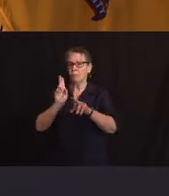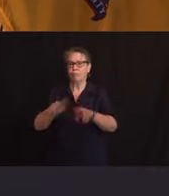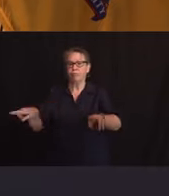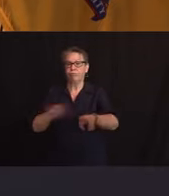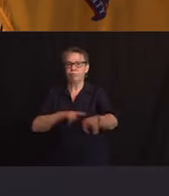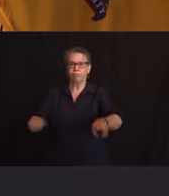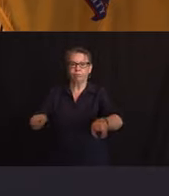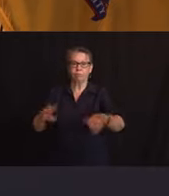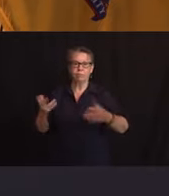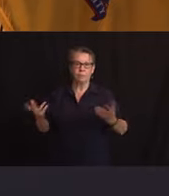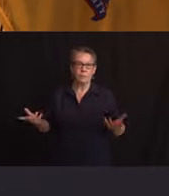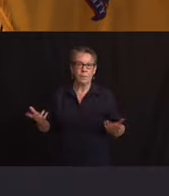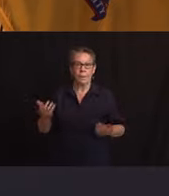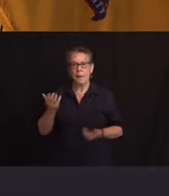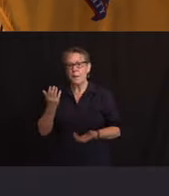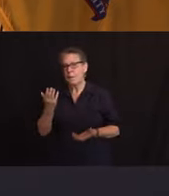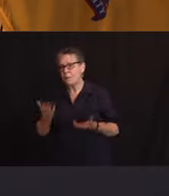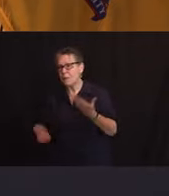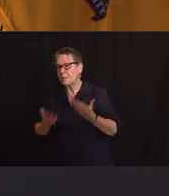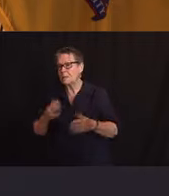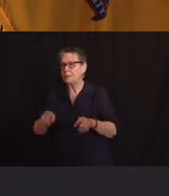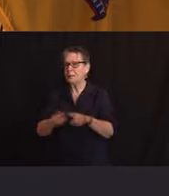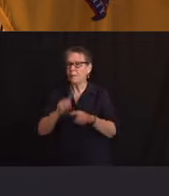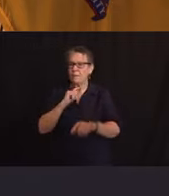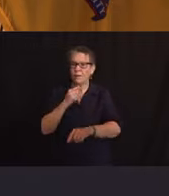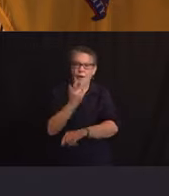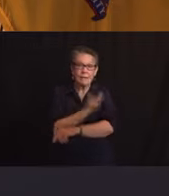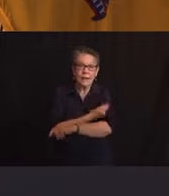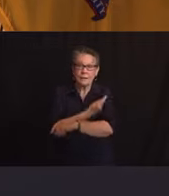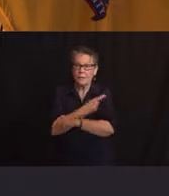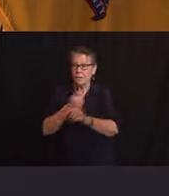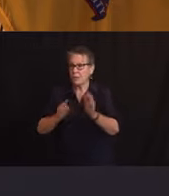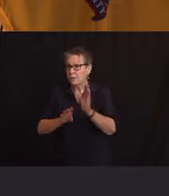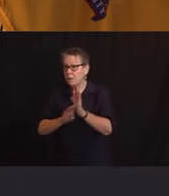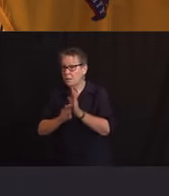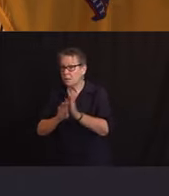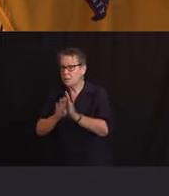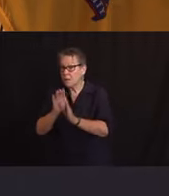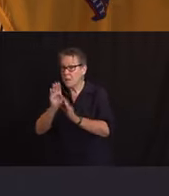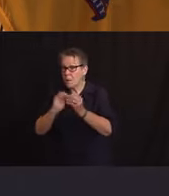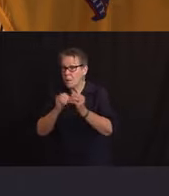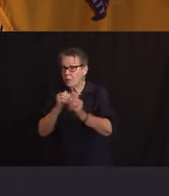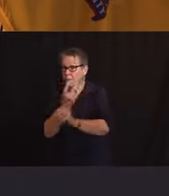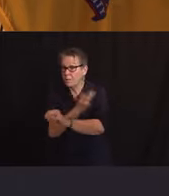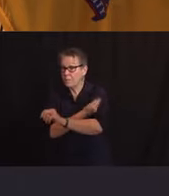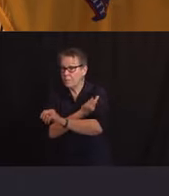for the vaccination infrastructure, particularly, I would say, for the big locations.